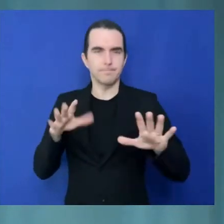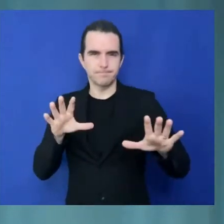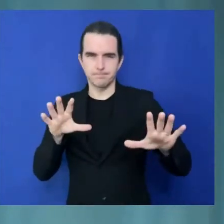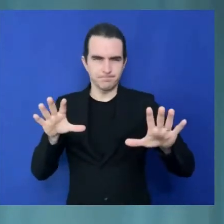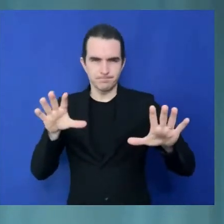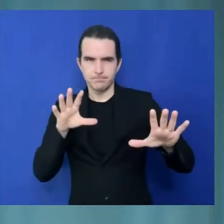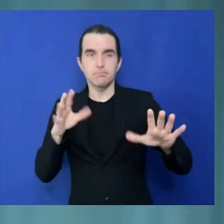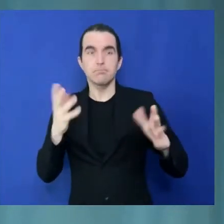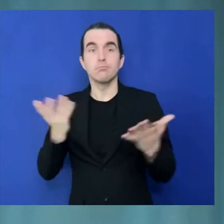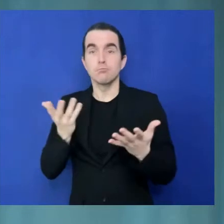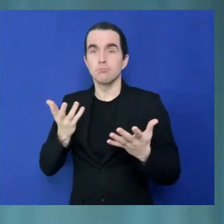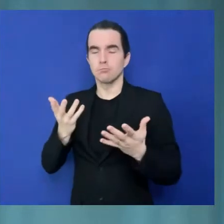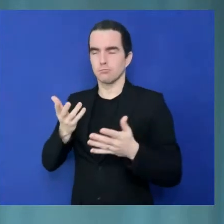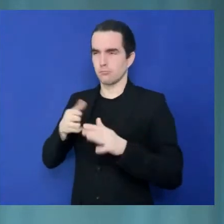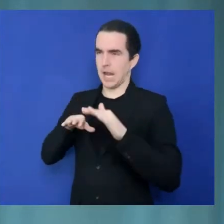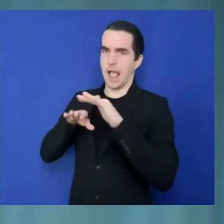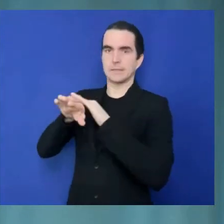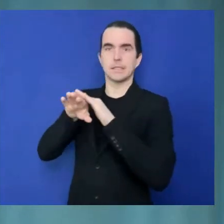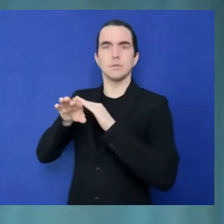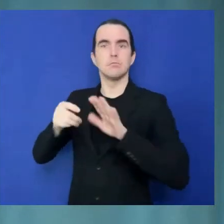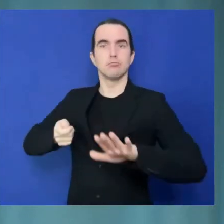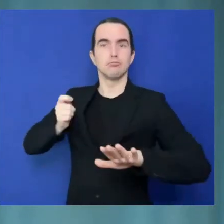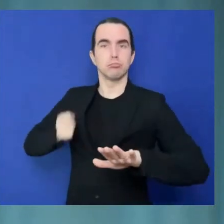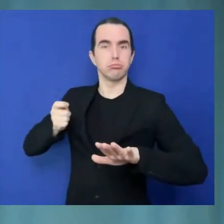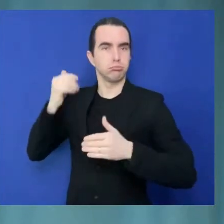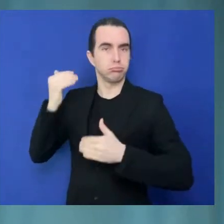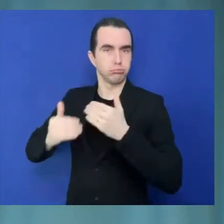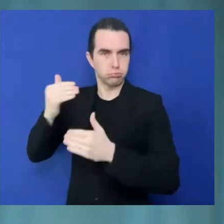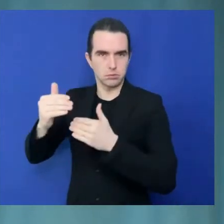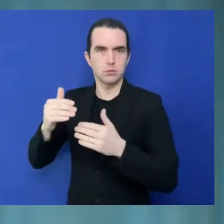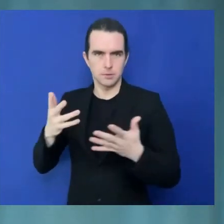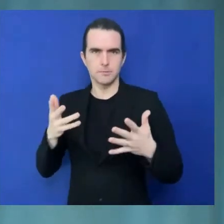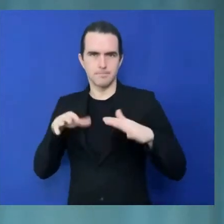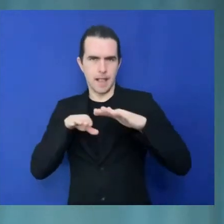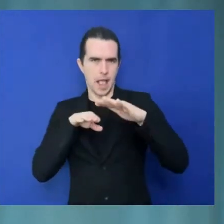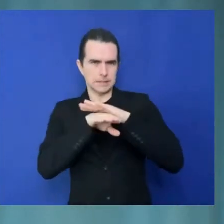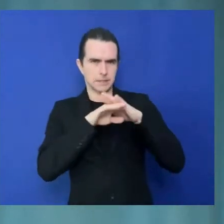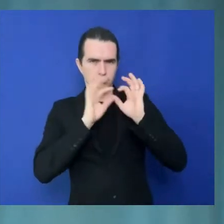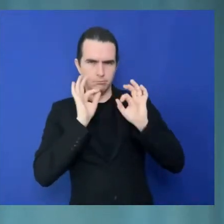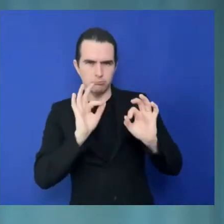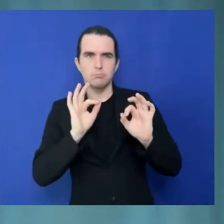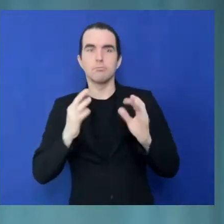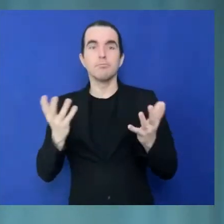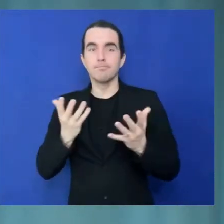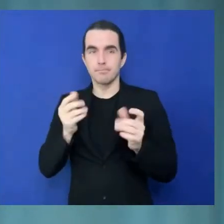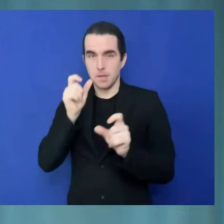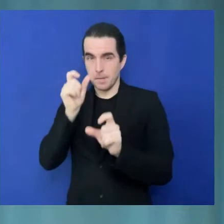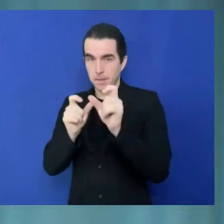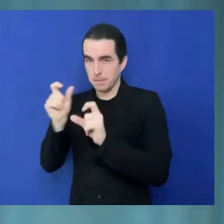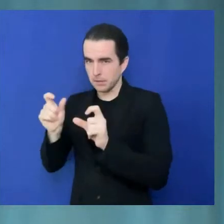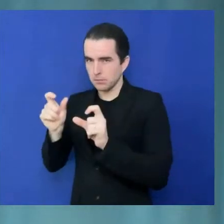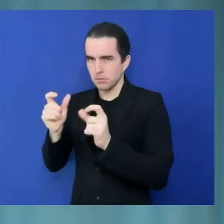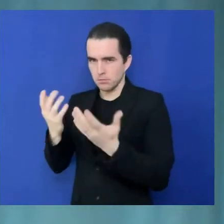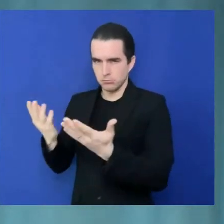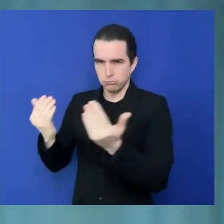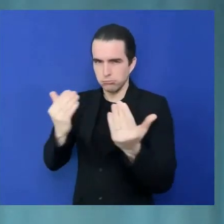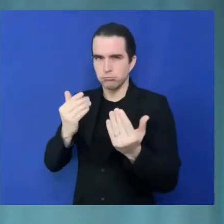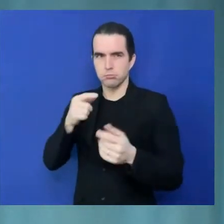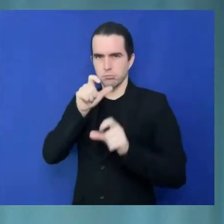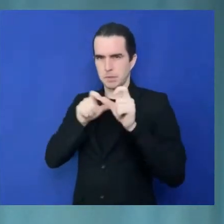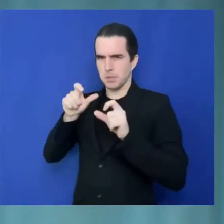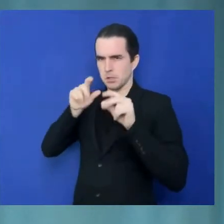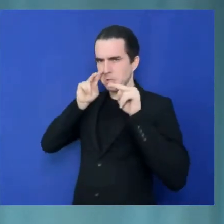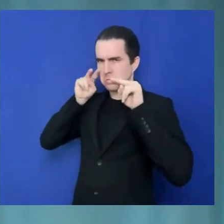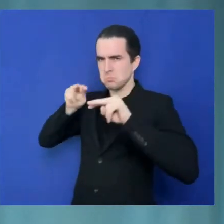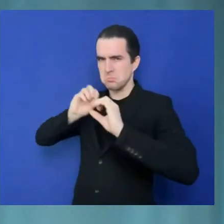necessary resources to make it a reality. Governments need to invest more in disability inclusion, and partners in civil society